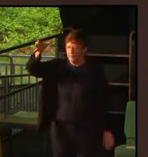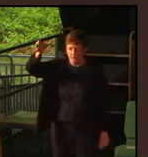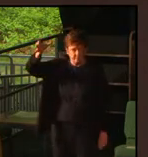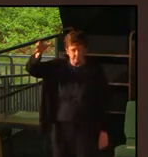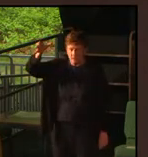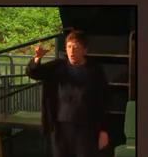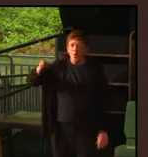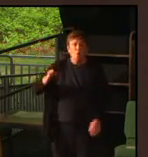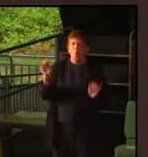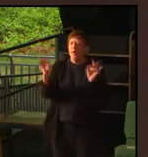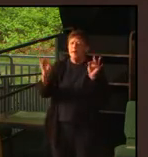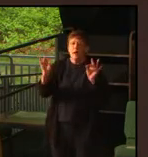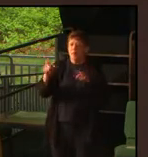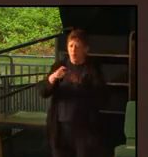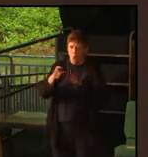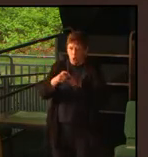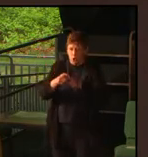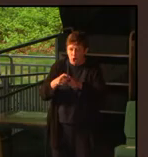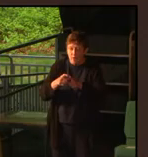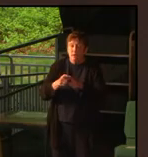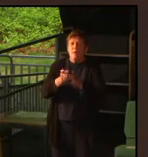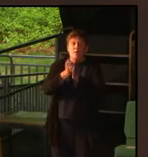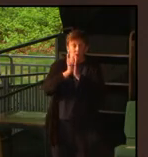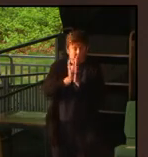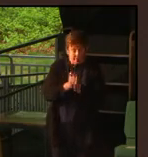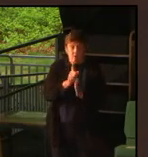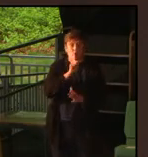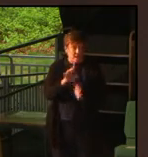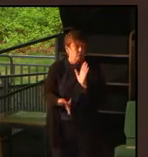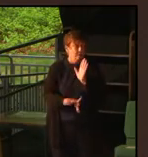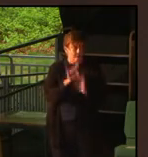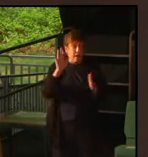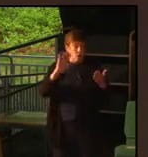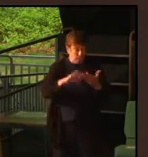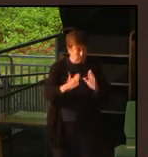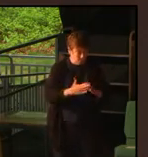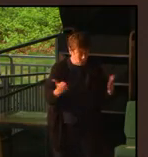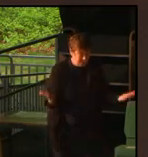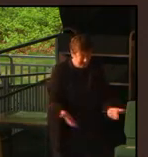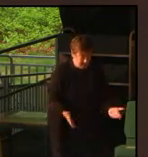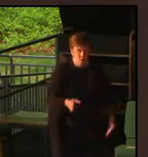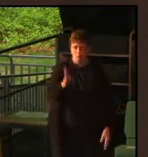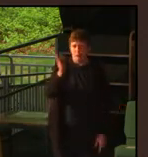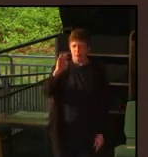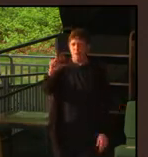hollow word the minute we found an actual community here at Bristol.